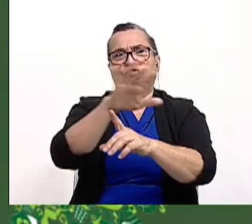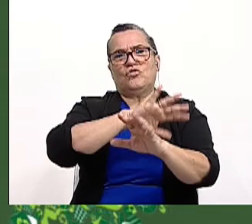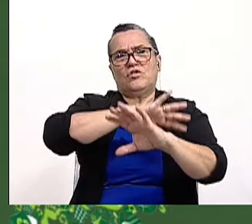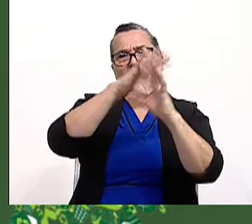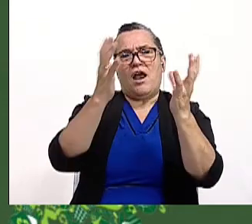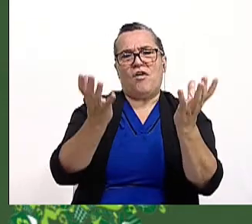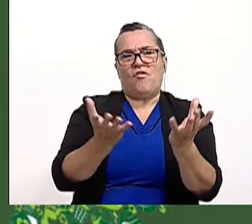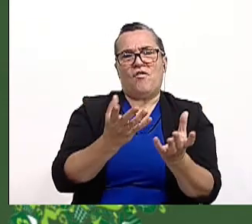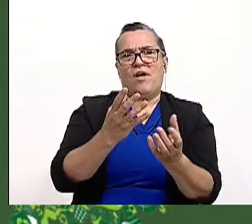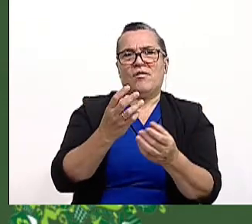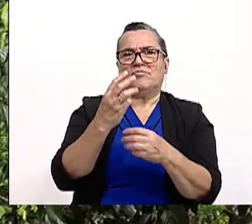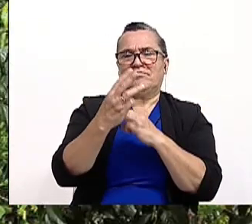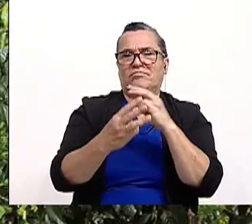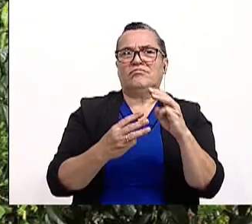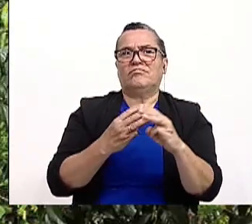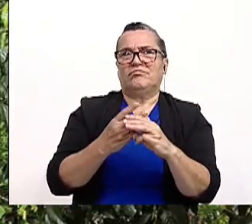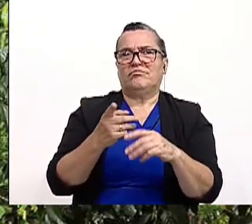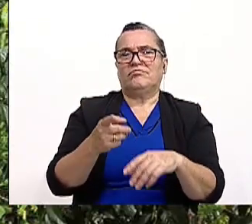around the world.